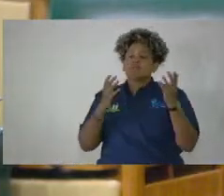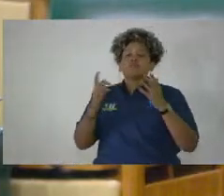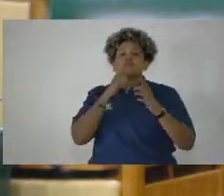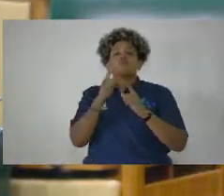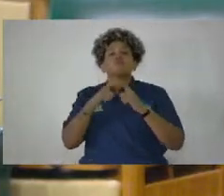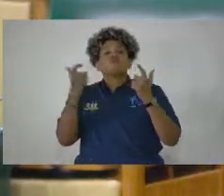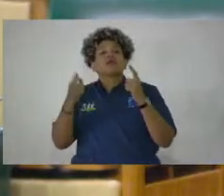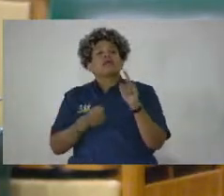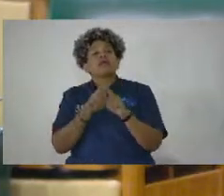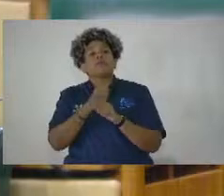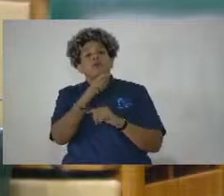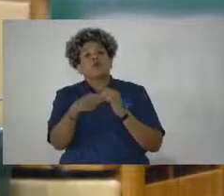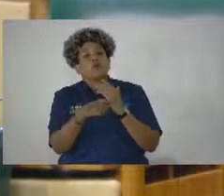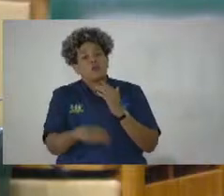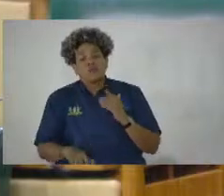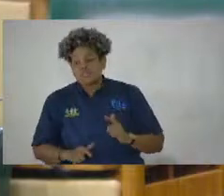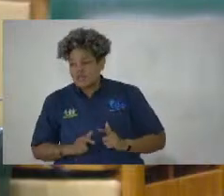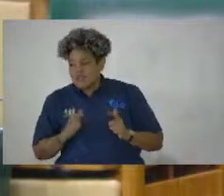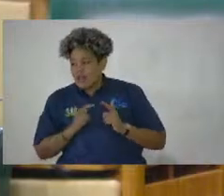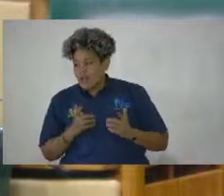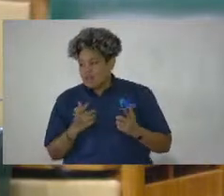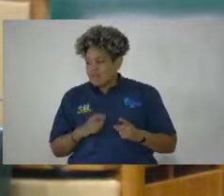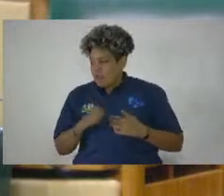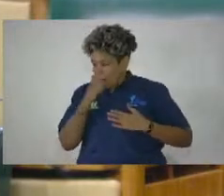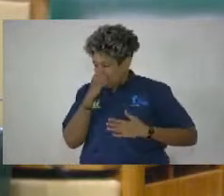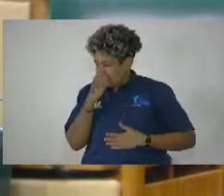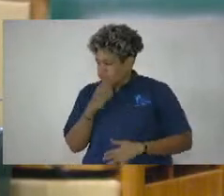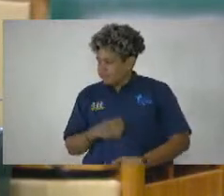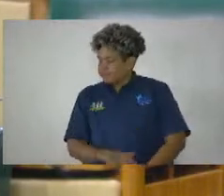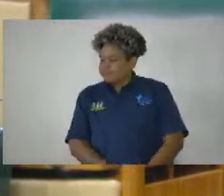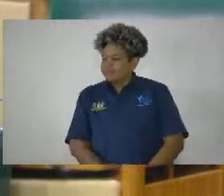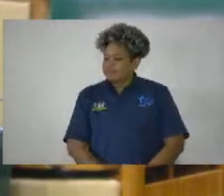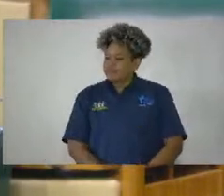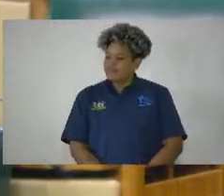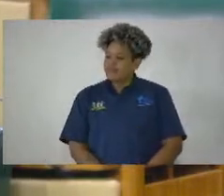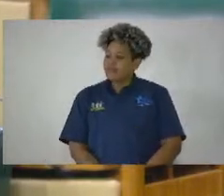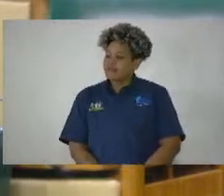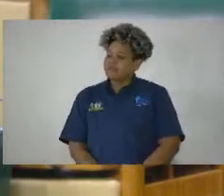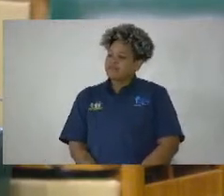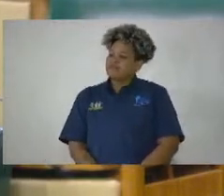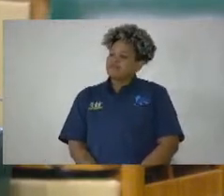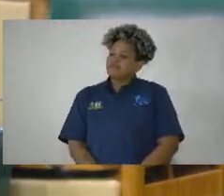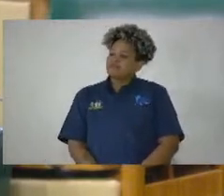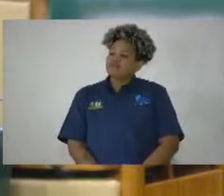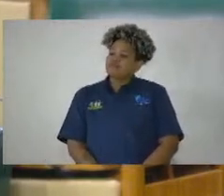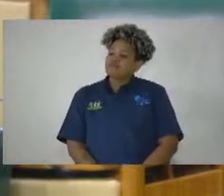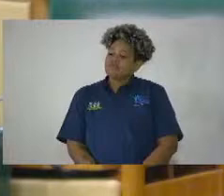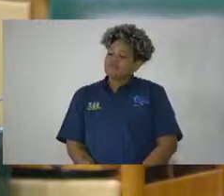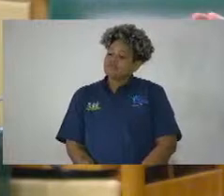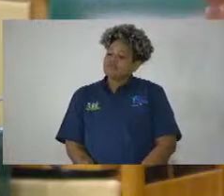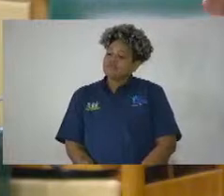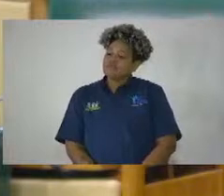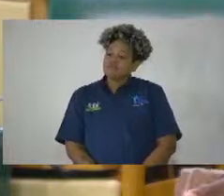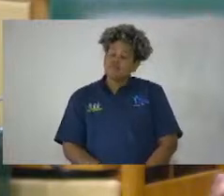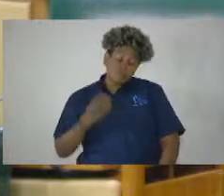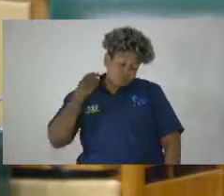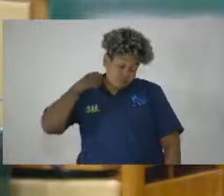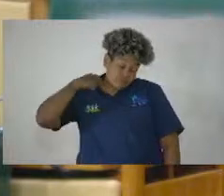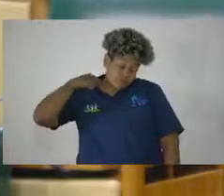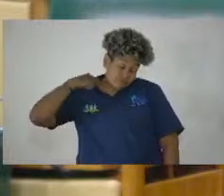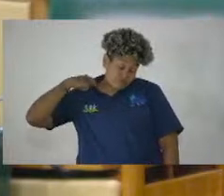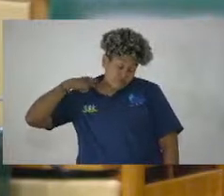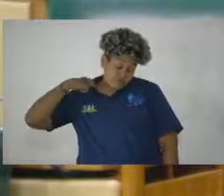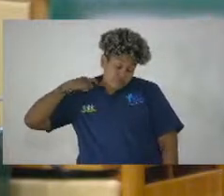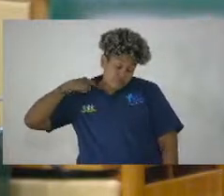impact on their quality of life, right? So, Mr. Speaker, we received 100 buses